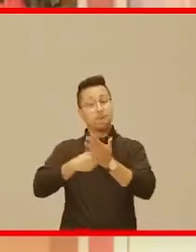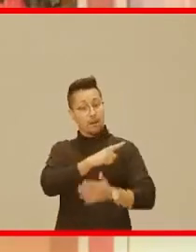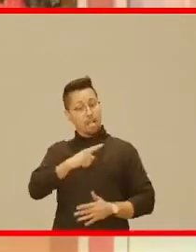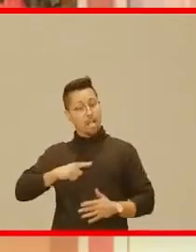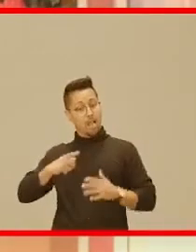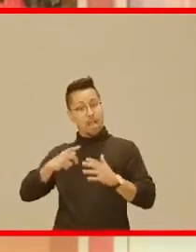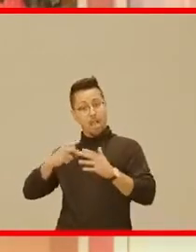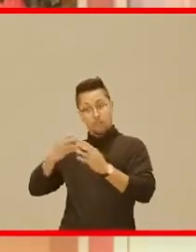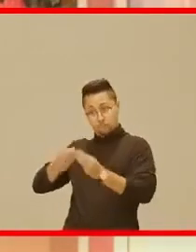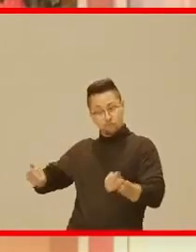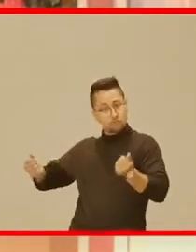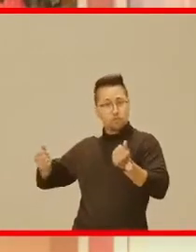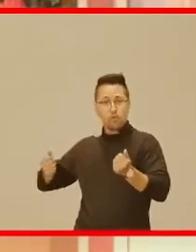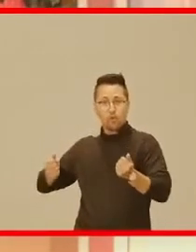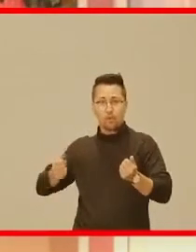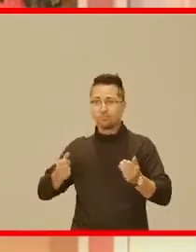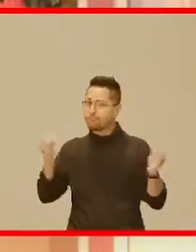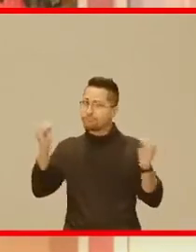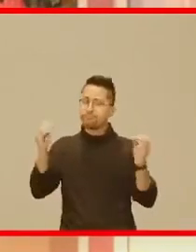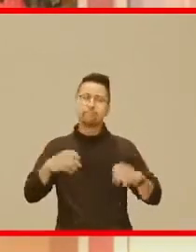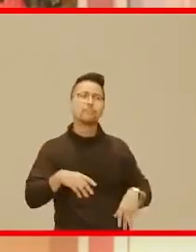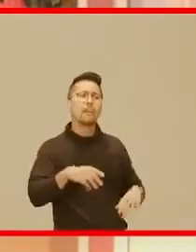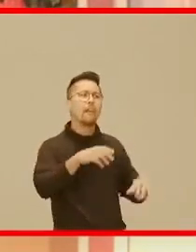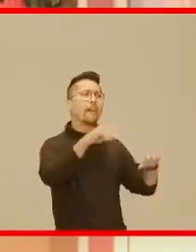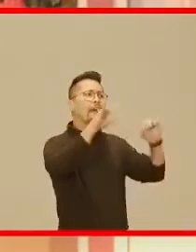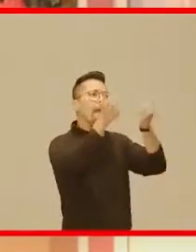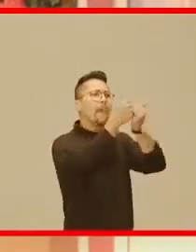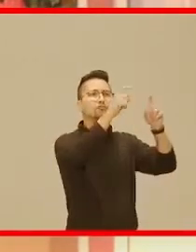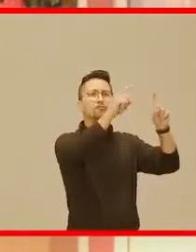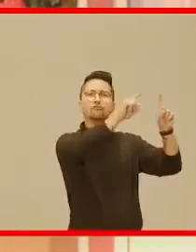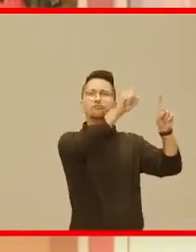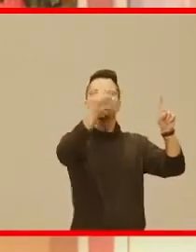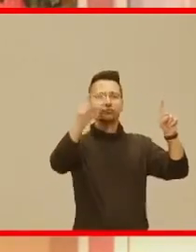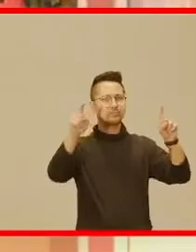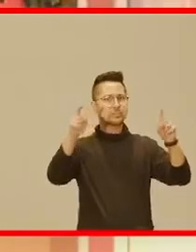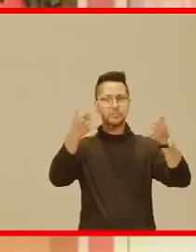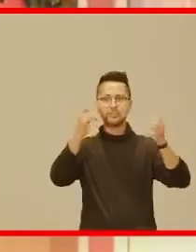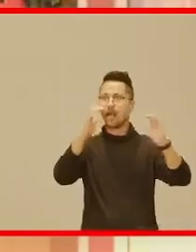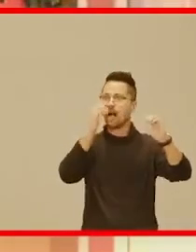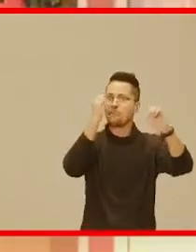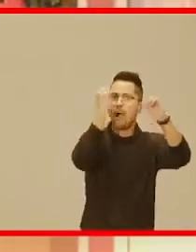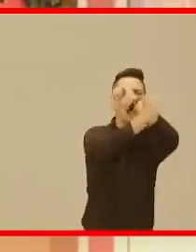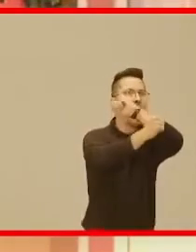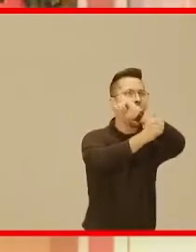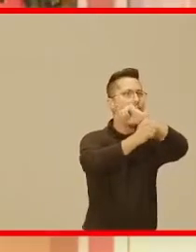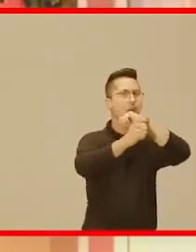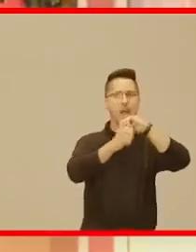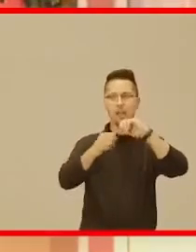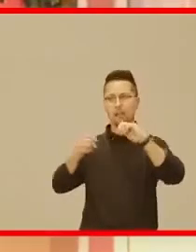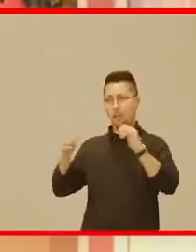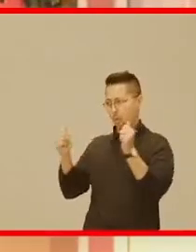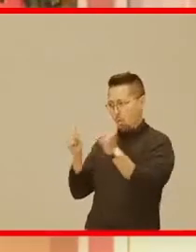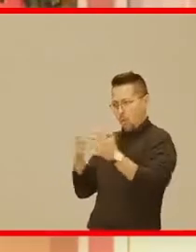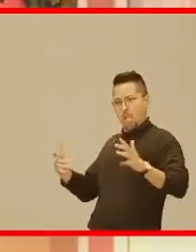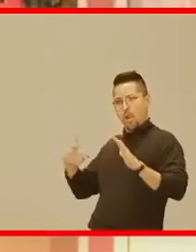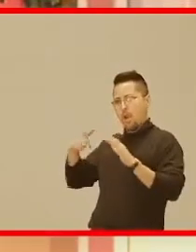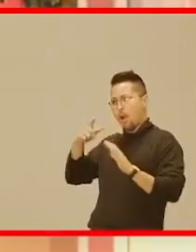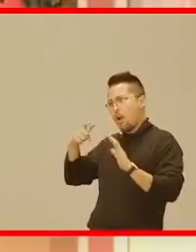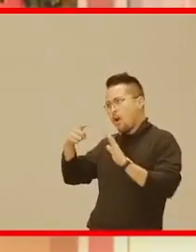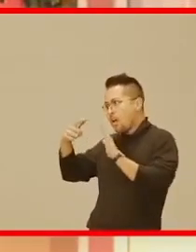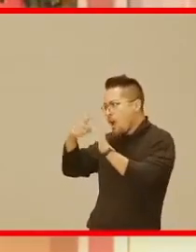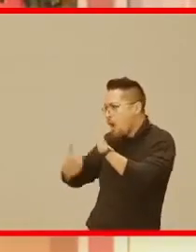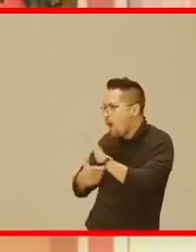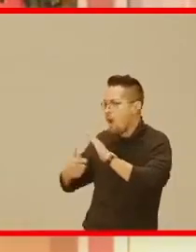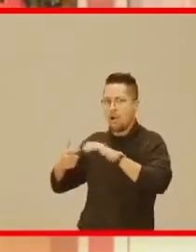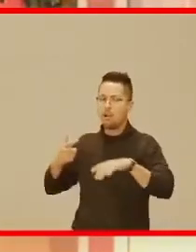have rules they pass, and there's all kinds of ways that all the rules and the laws in the state happen. And I can't tell you how many